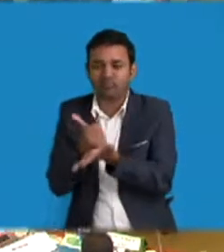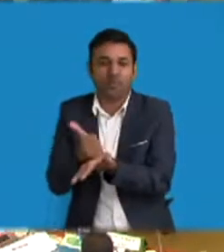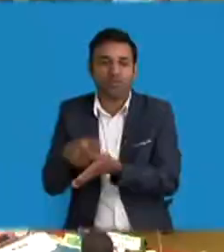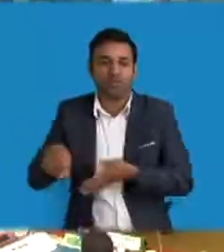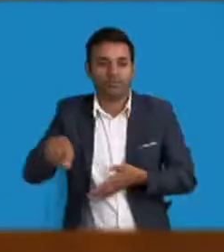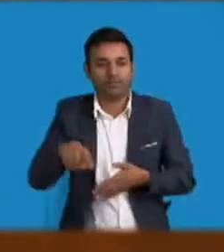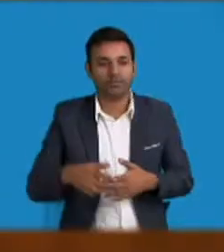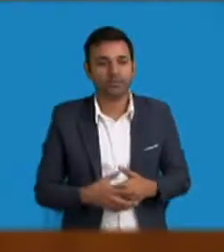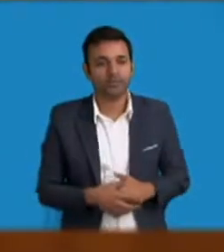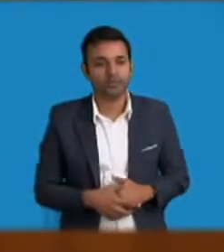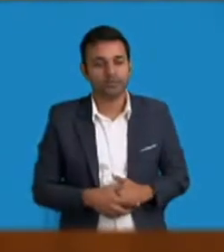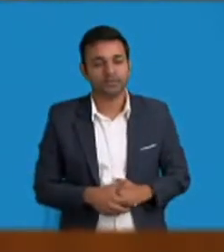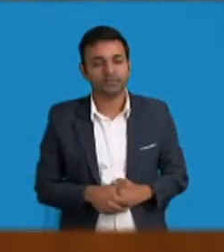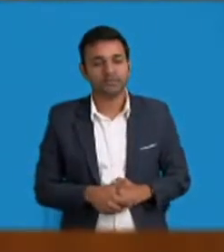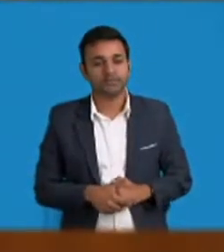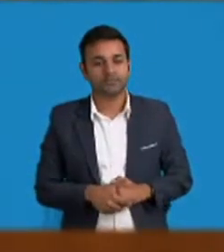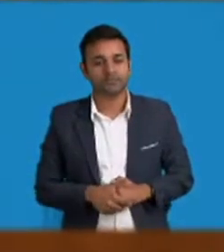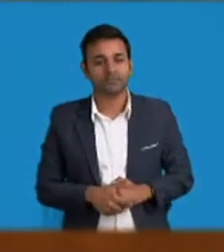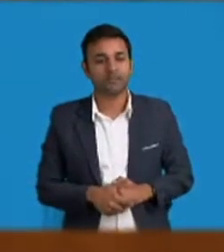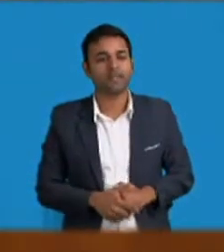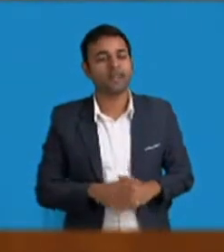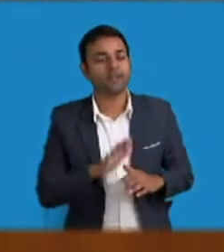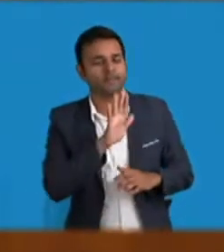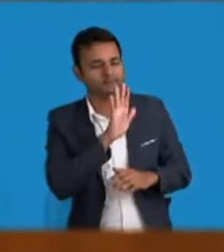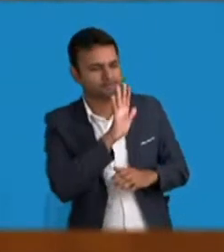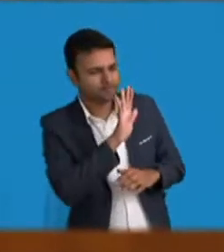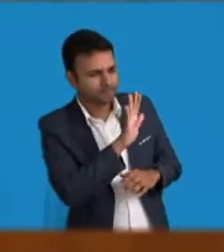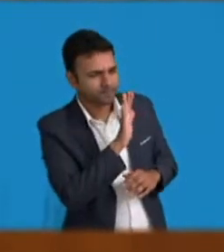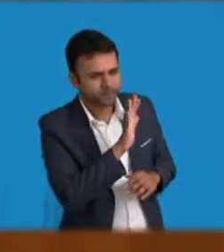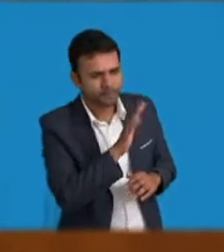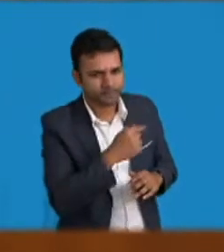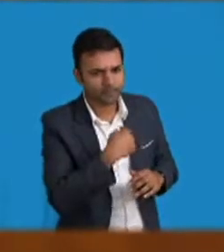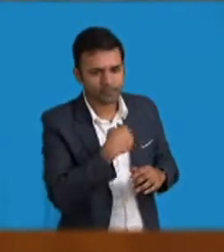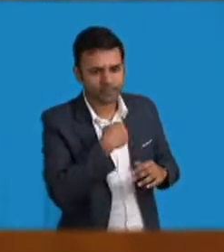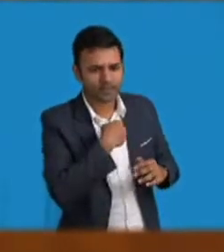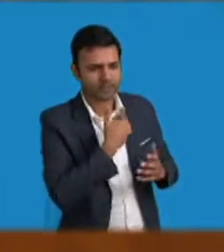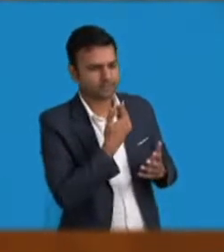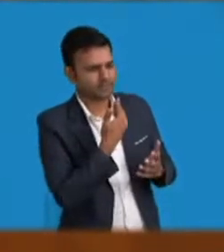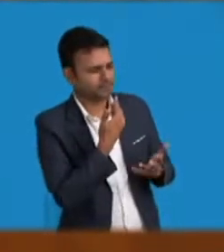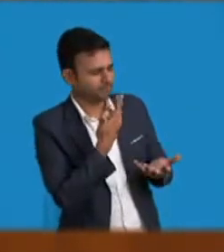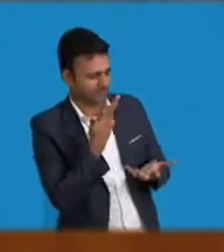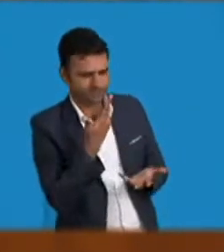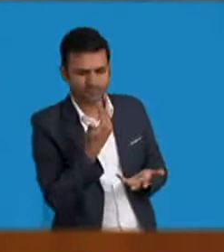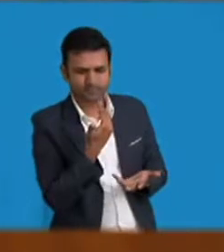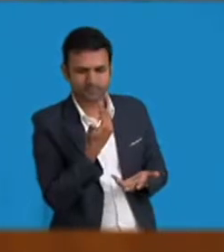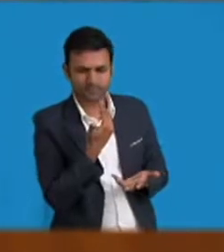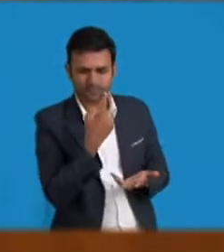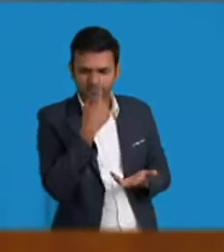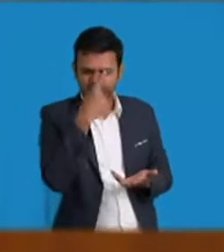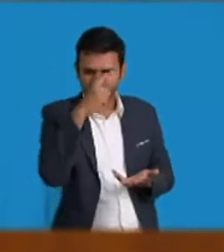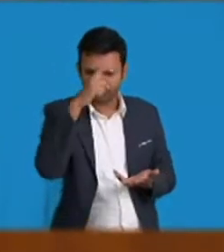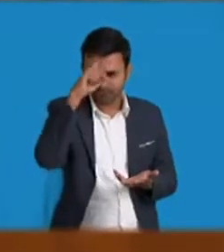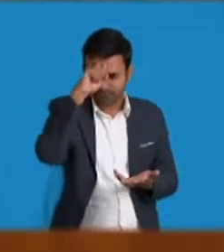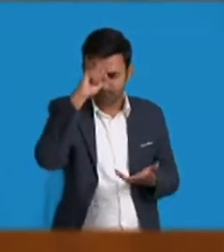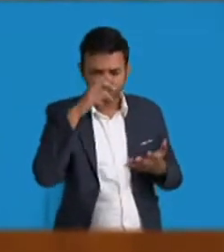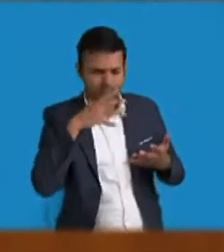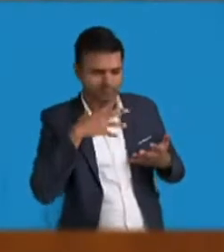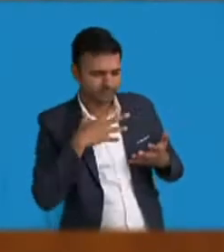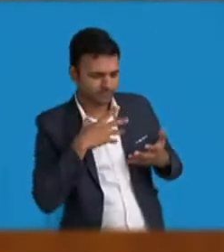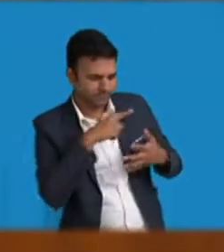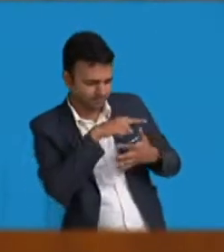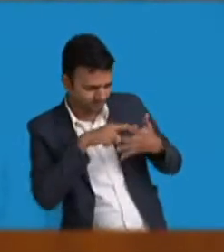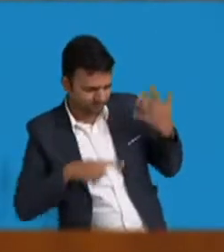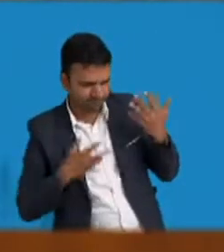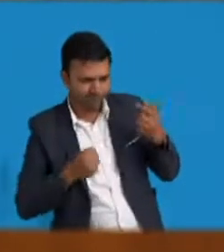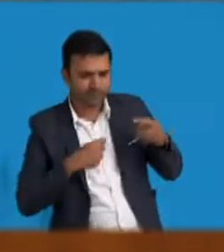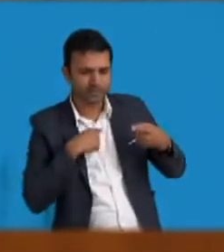Madam Speaker, I continue to be intrigued by a number of factors. One, there's high